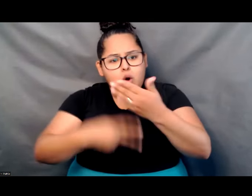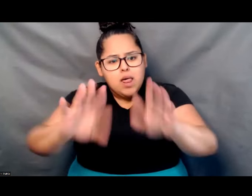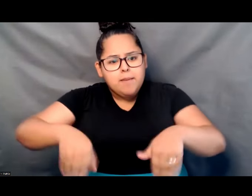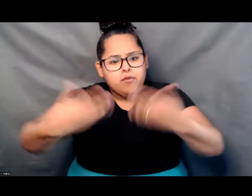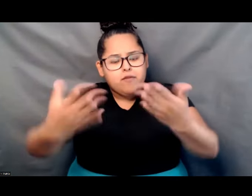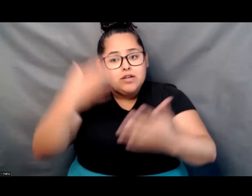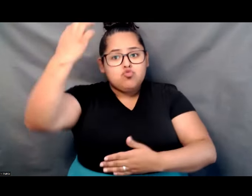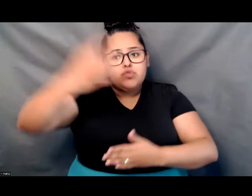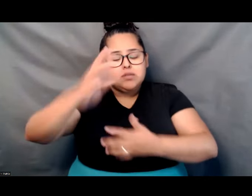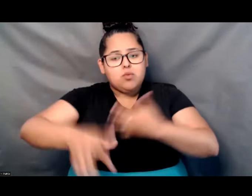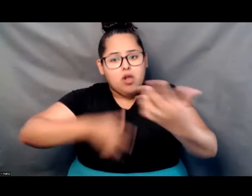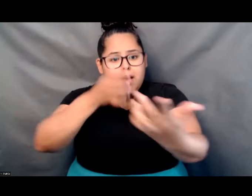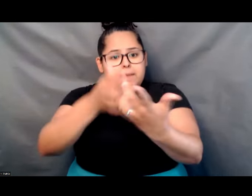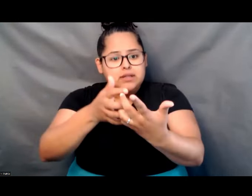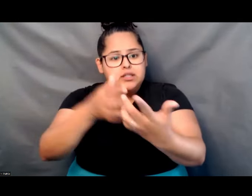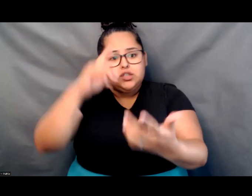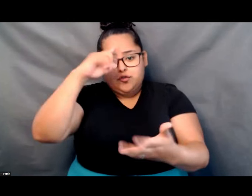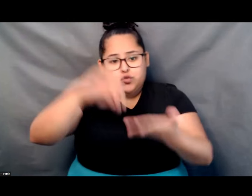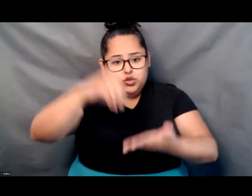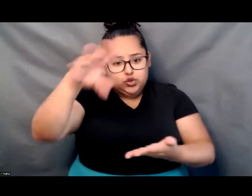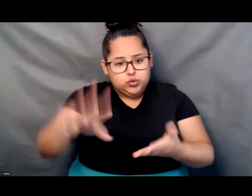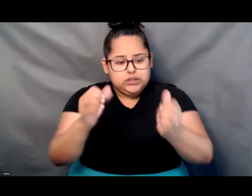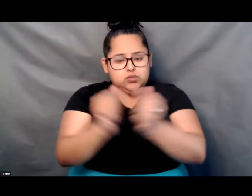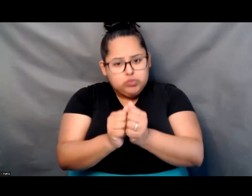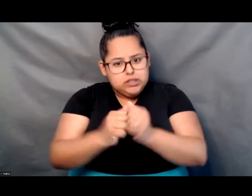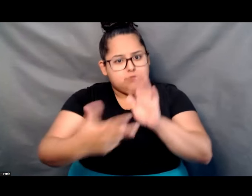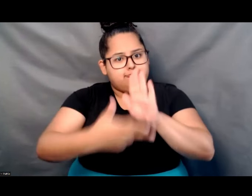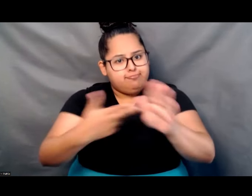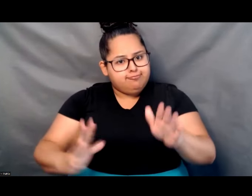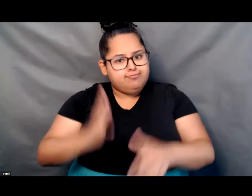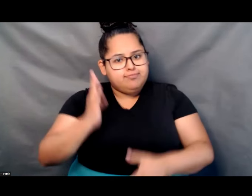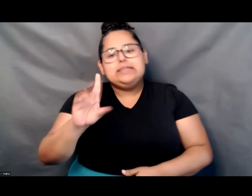reasonable accommodations for students with verified disabilities.